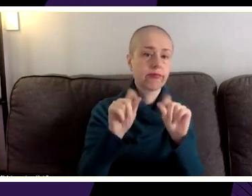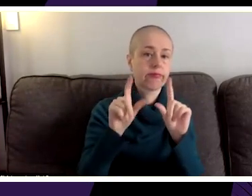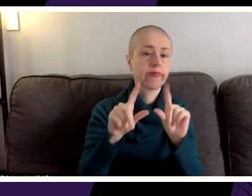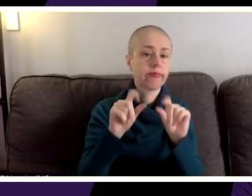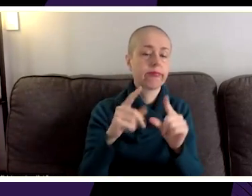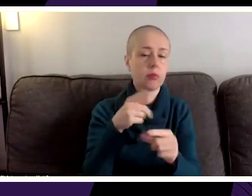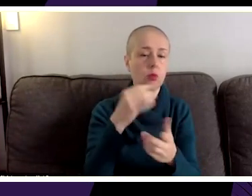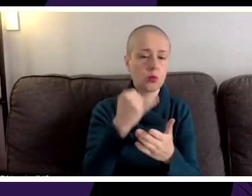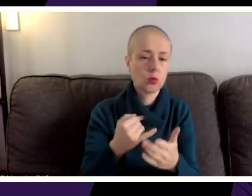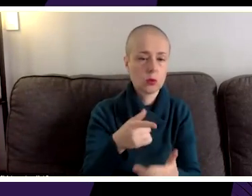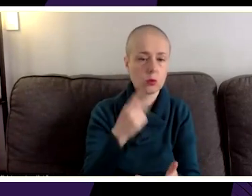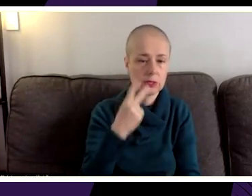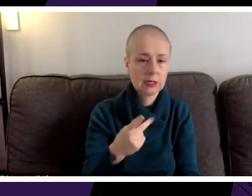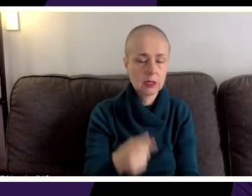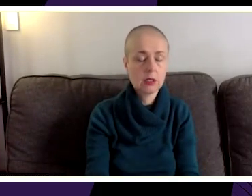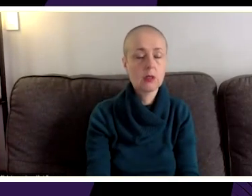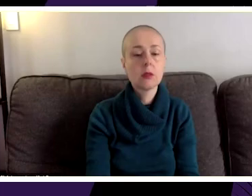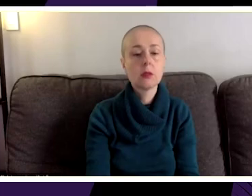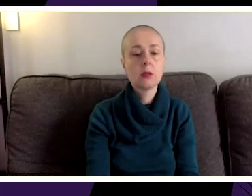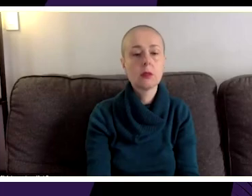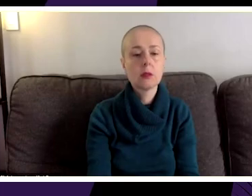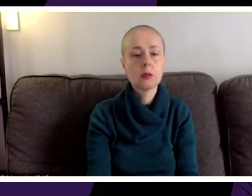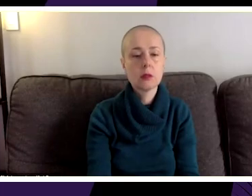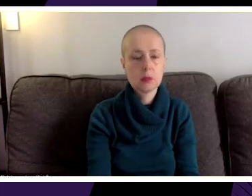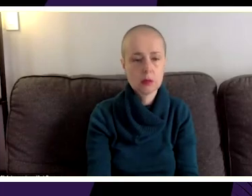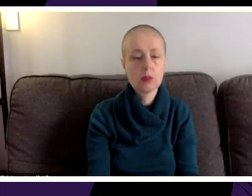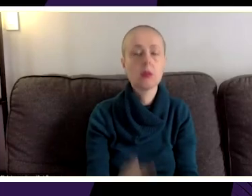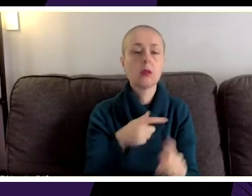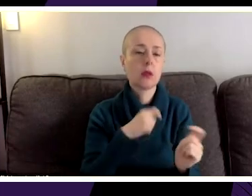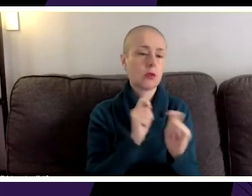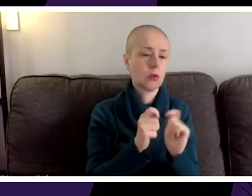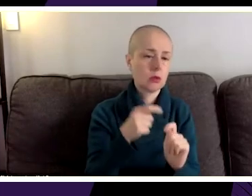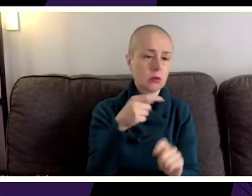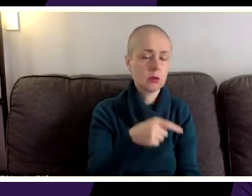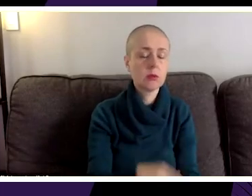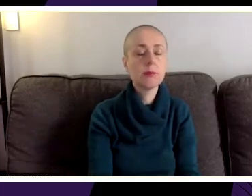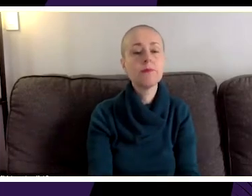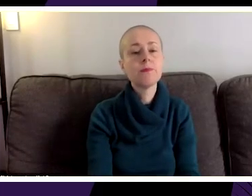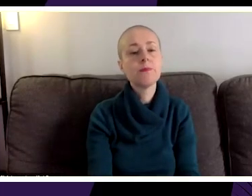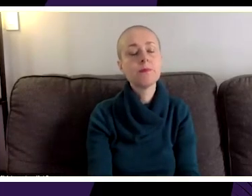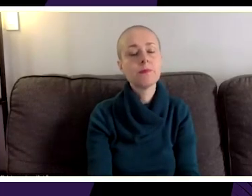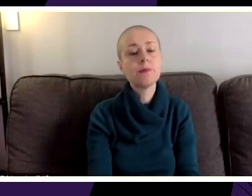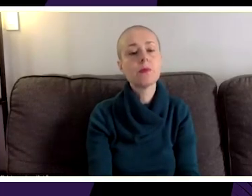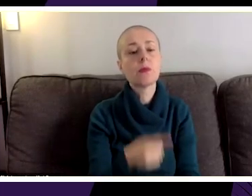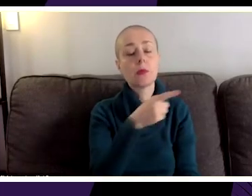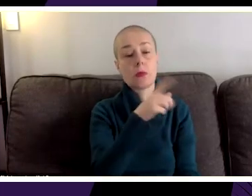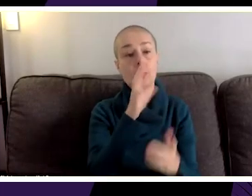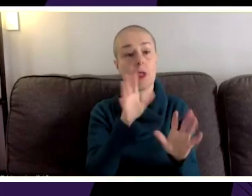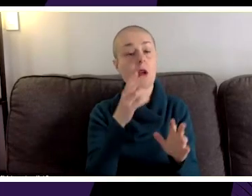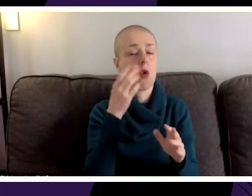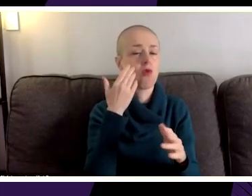drawn. And these sketches have been ported from p5.js, where they already have visual